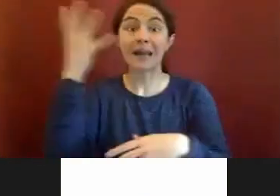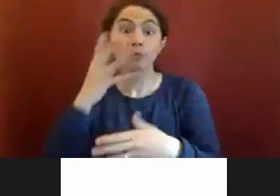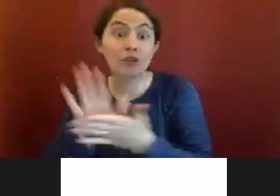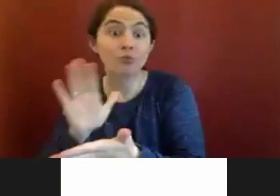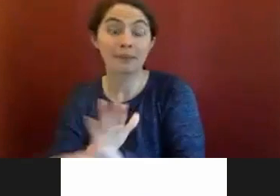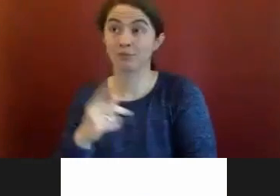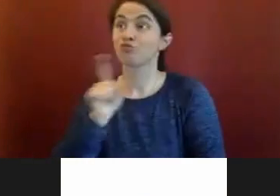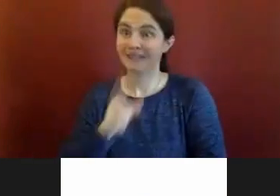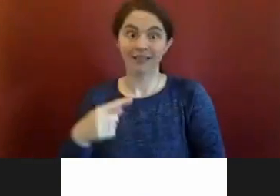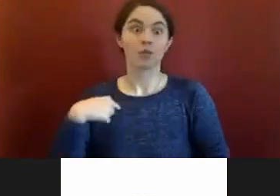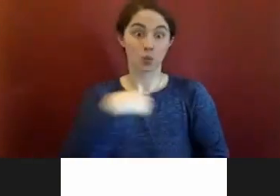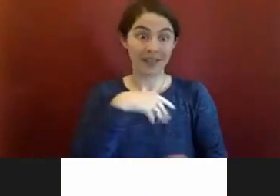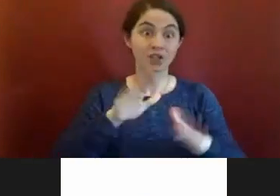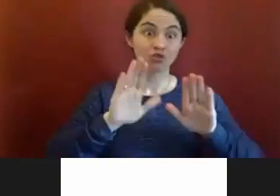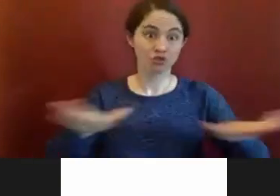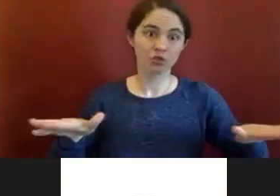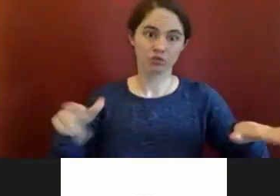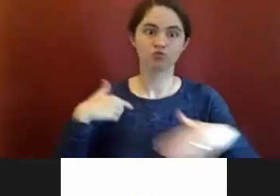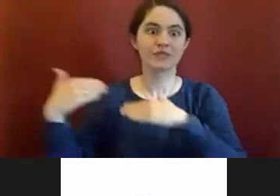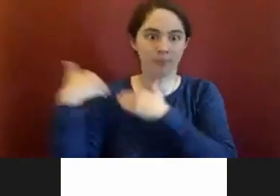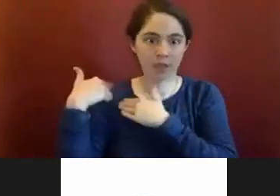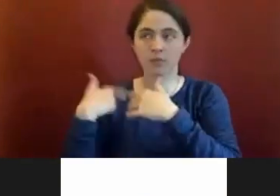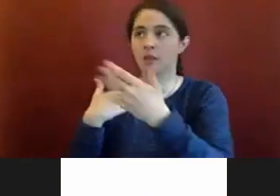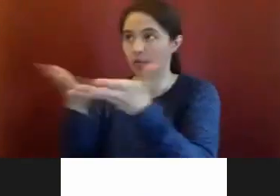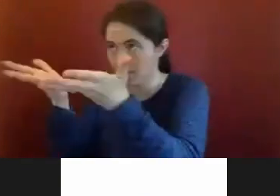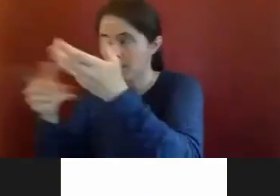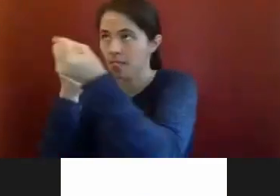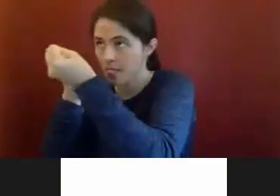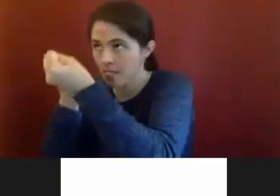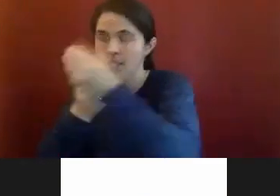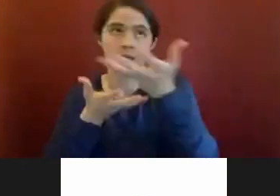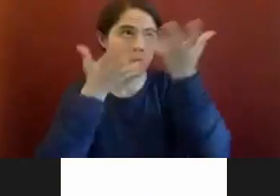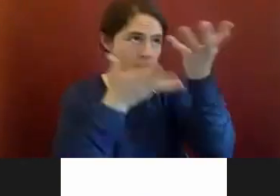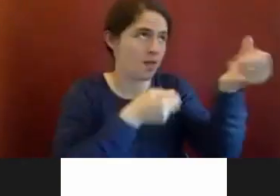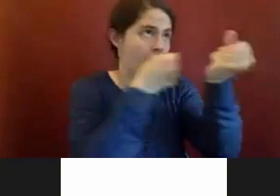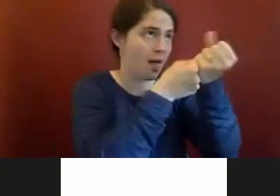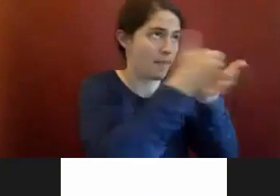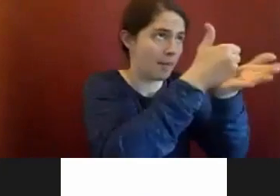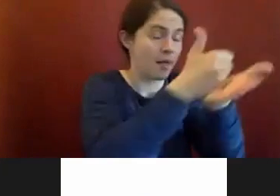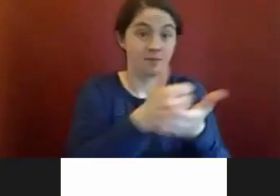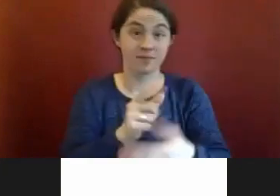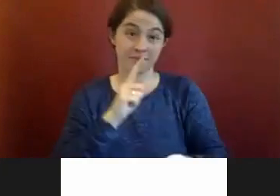all up to us. So our English came in quickly.